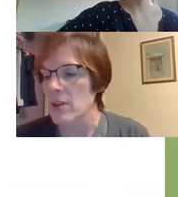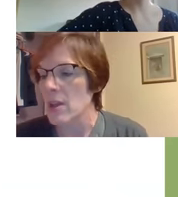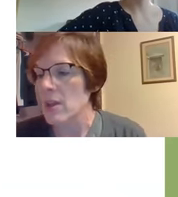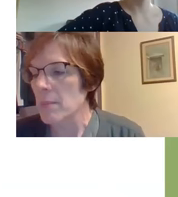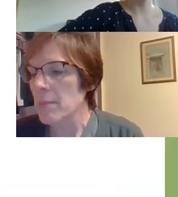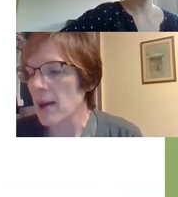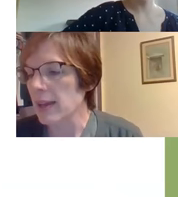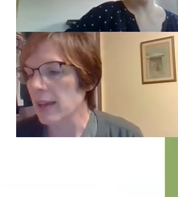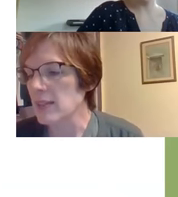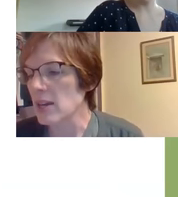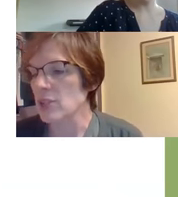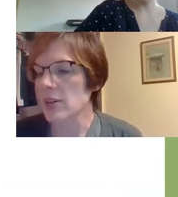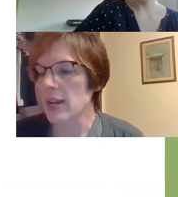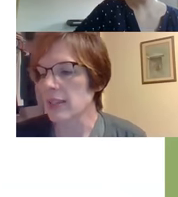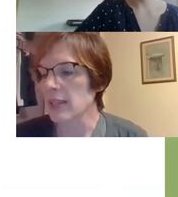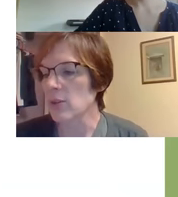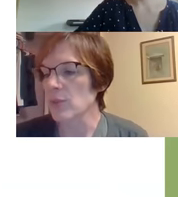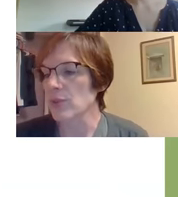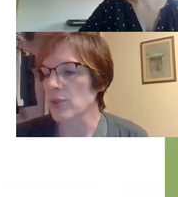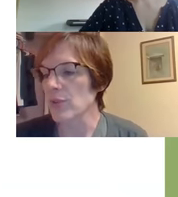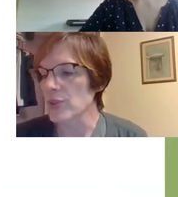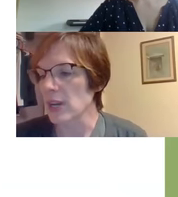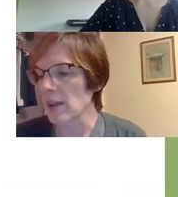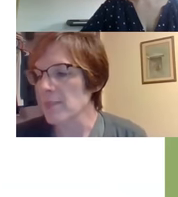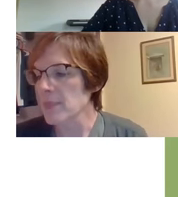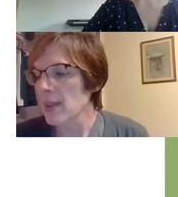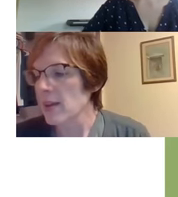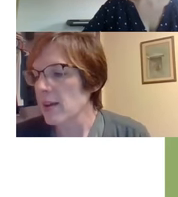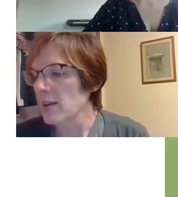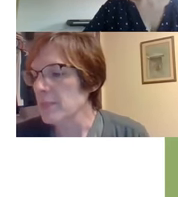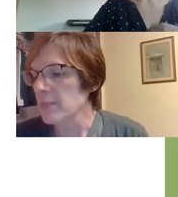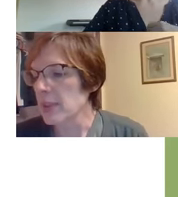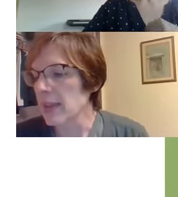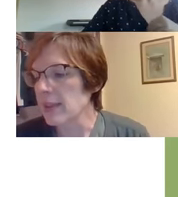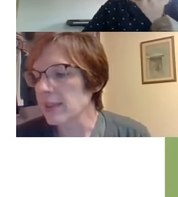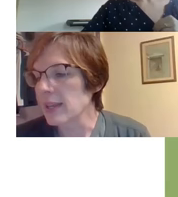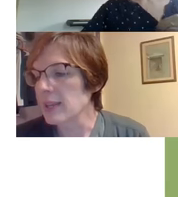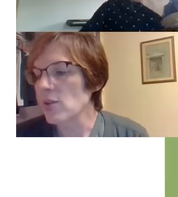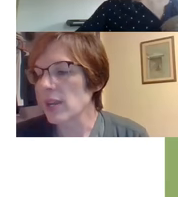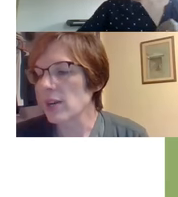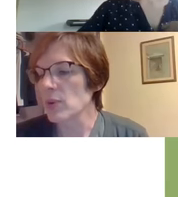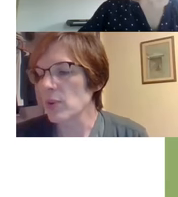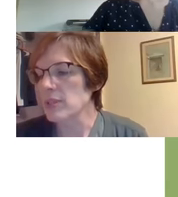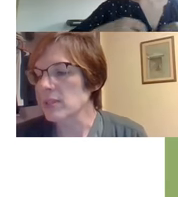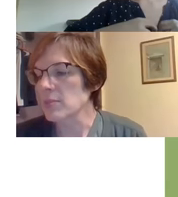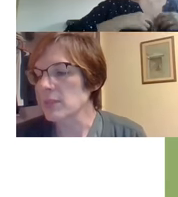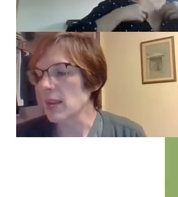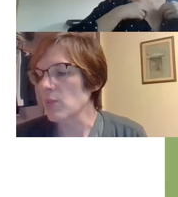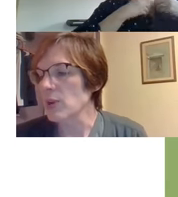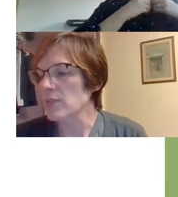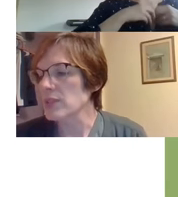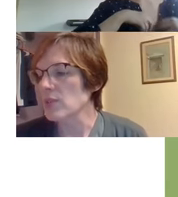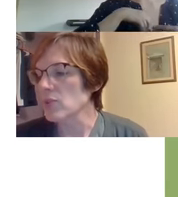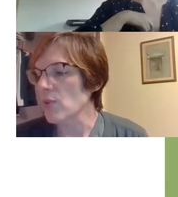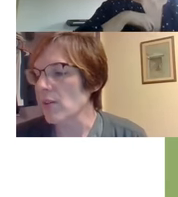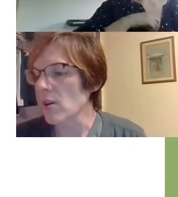Israel by a doctor at the Hebrew University. And the endocannabinoid system is a